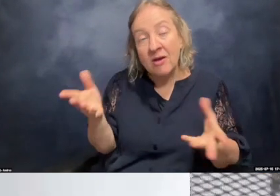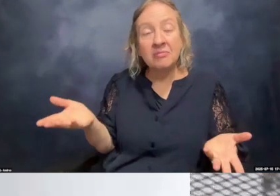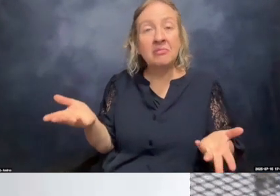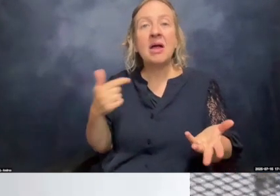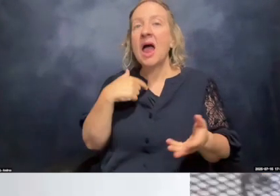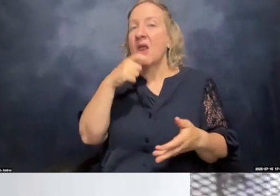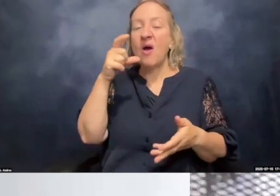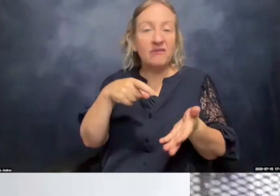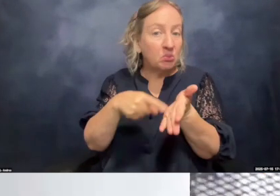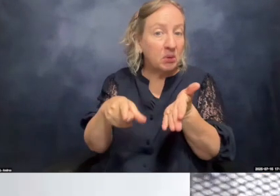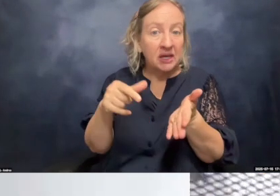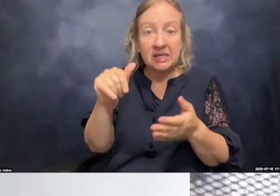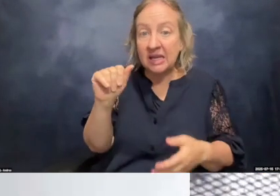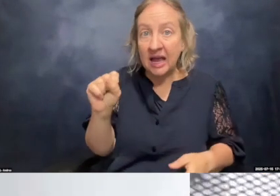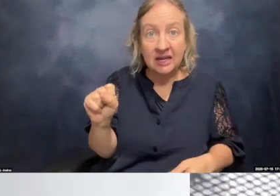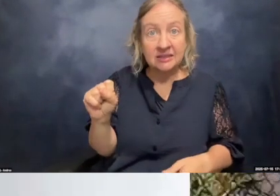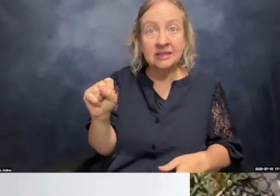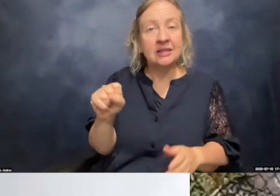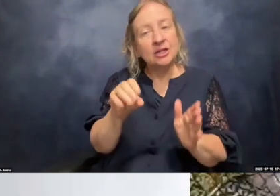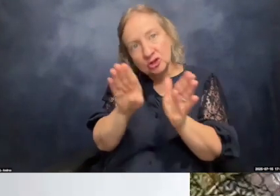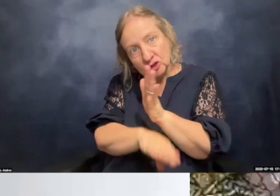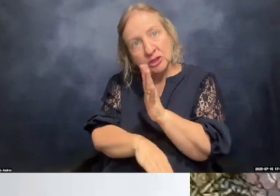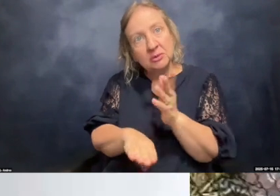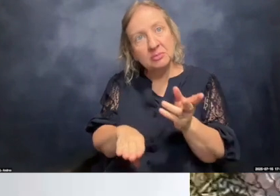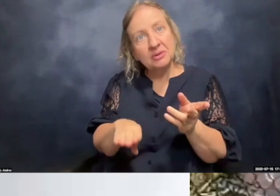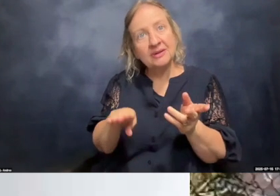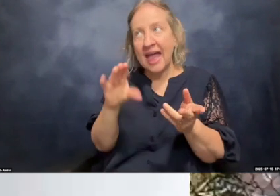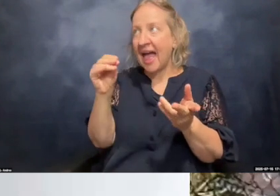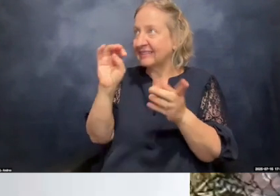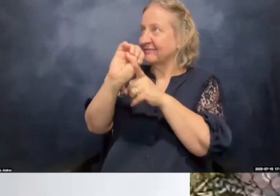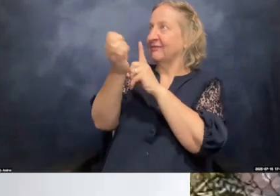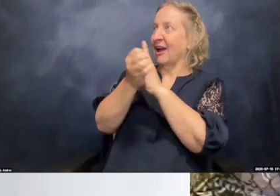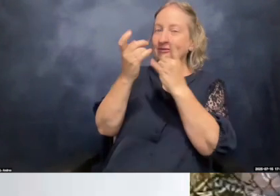pay for gas, and it's cheap, and it's eco-friendly,